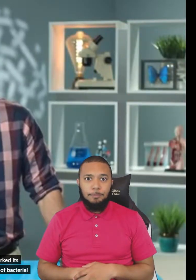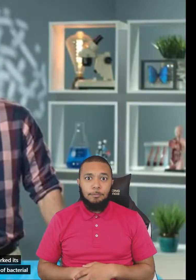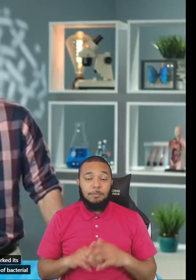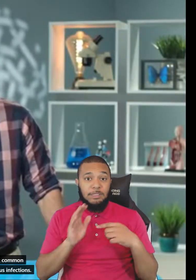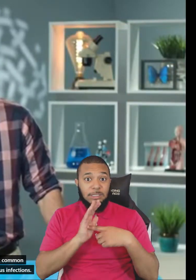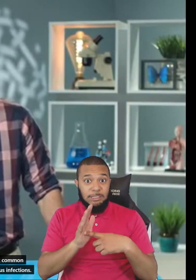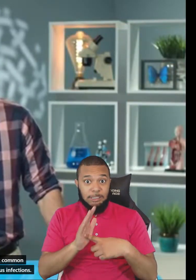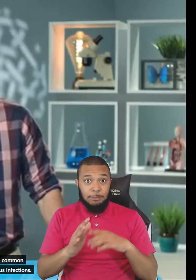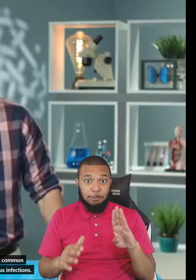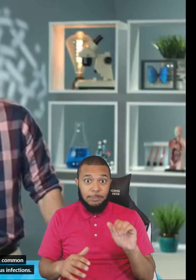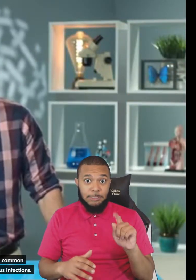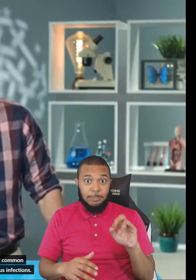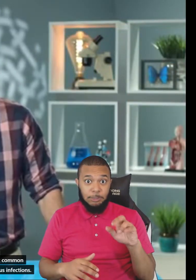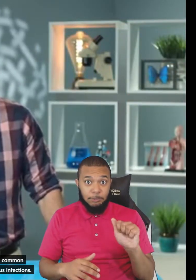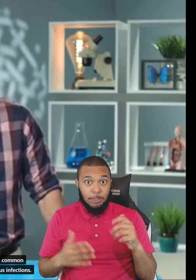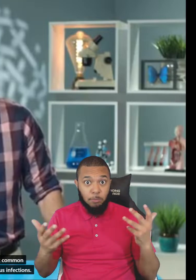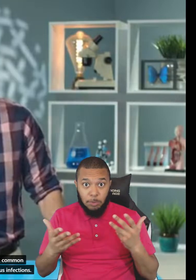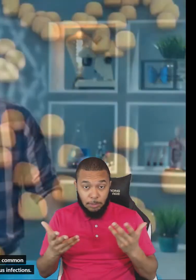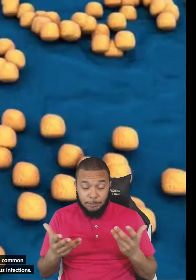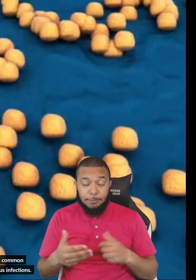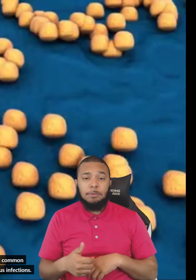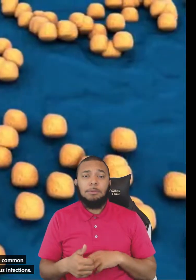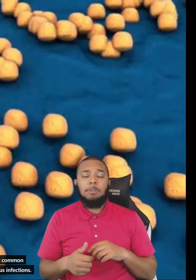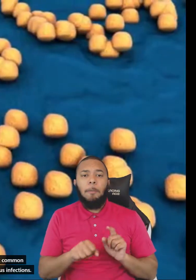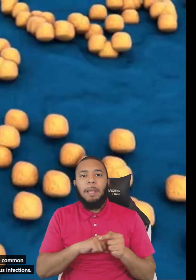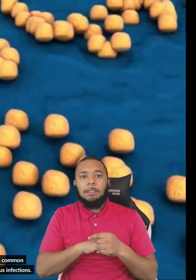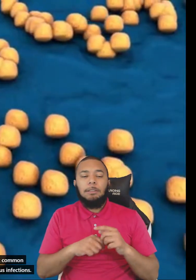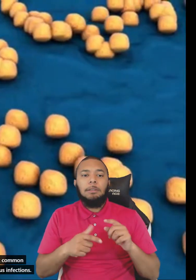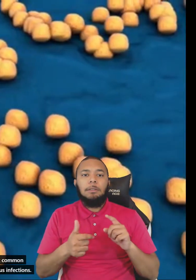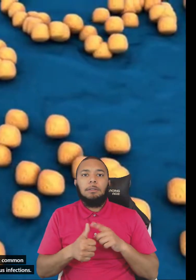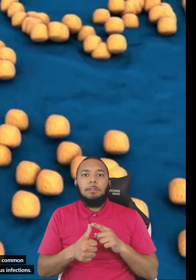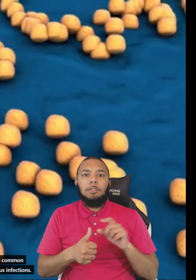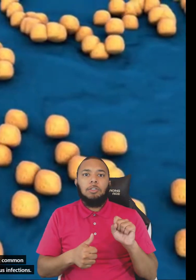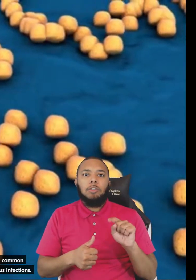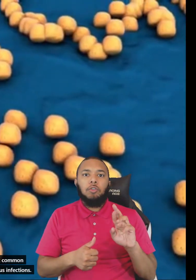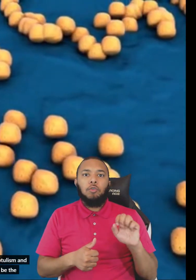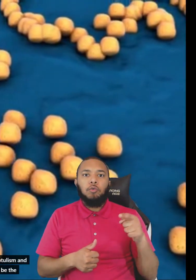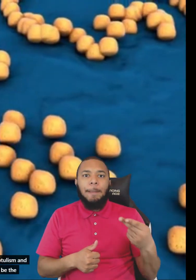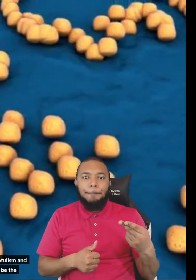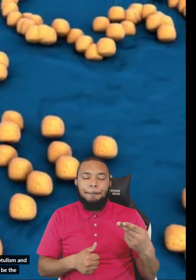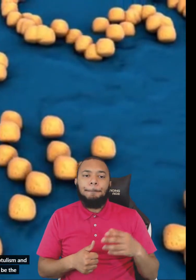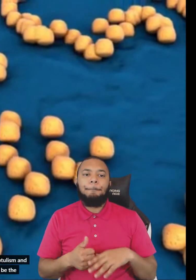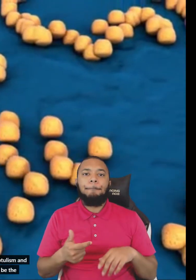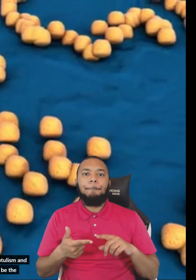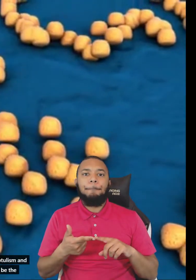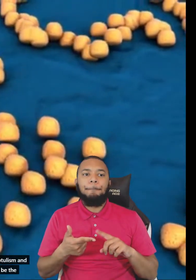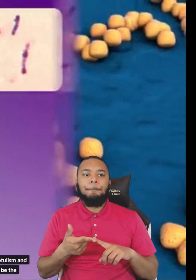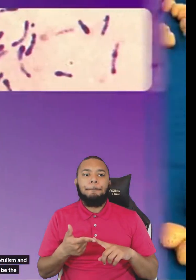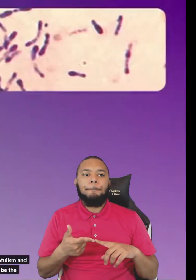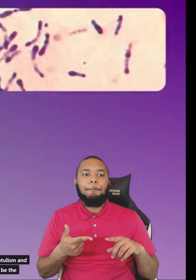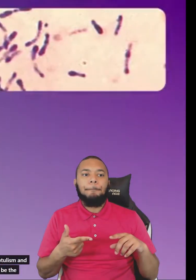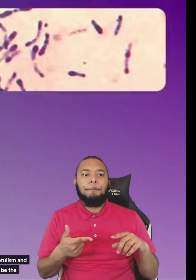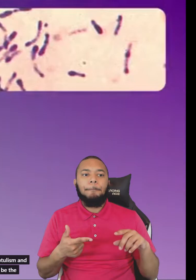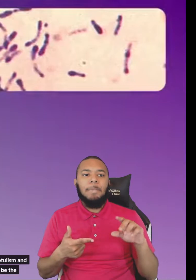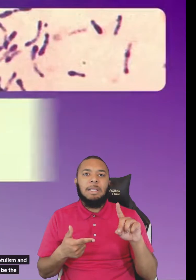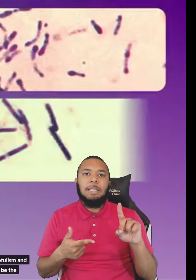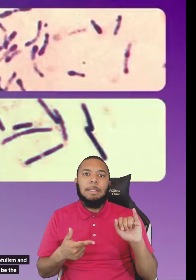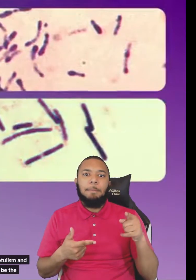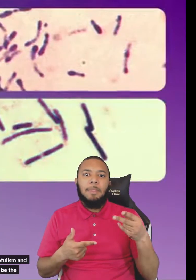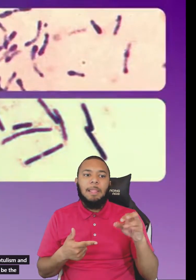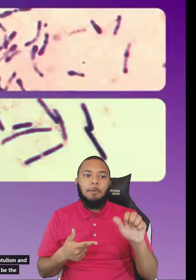Examples of bacterial infections, some of the most common ones are going to be streptococcus infections, so strep throat,